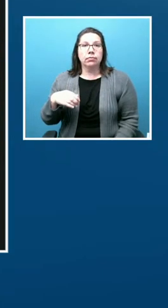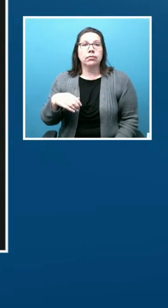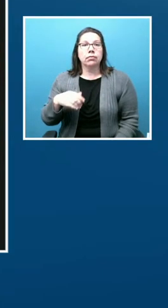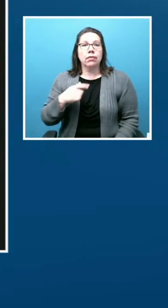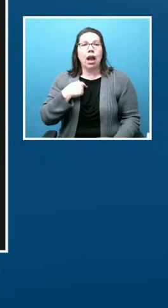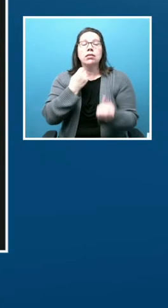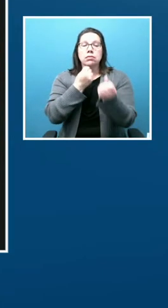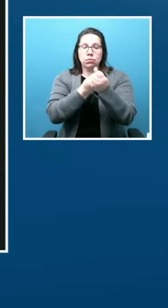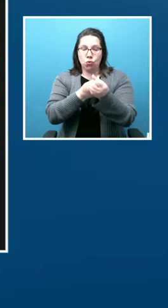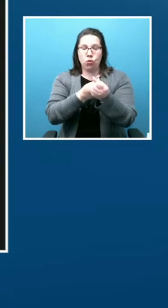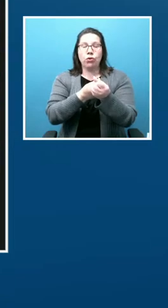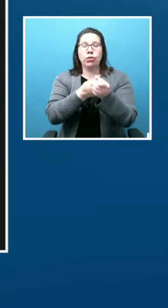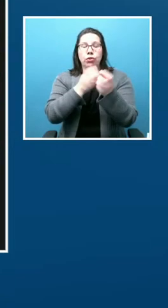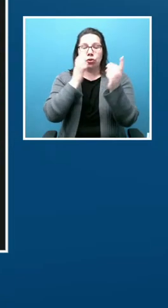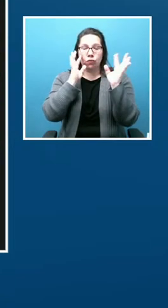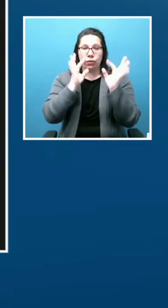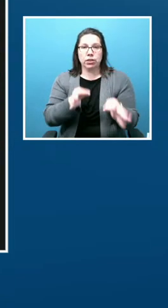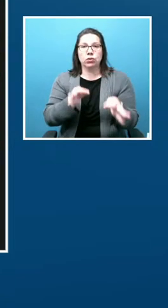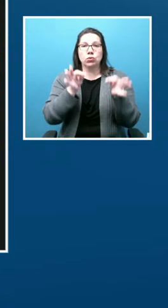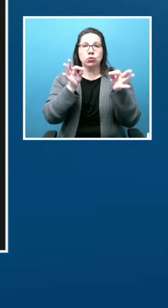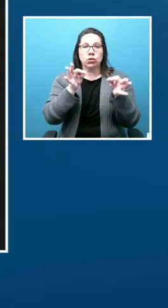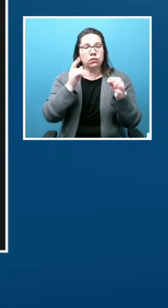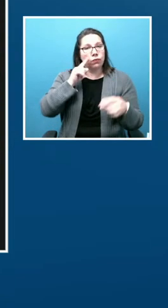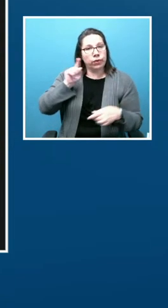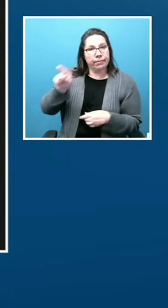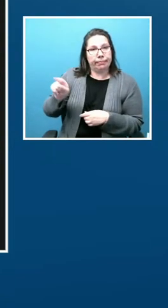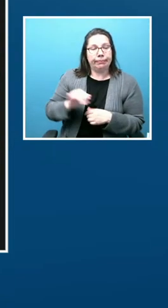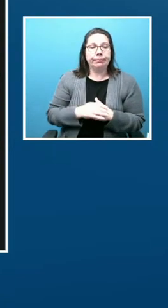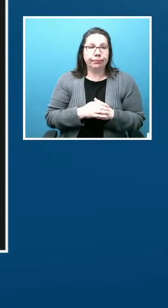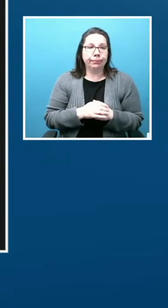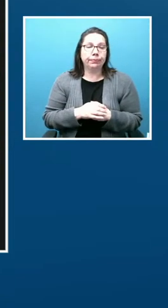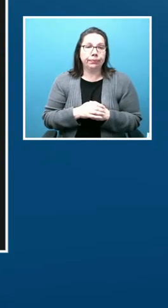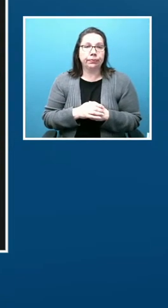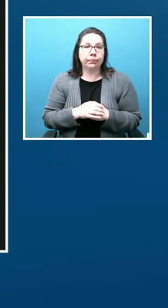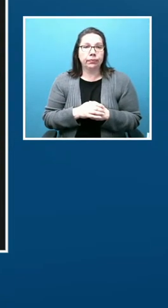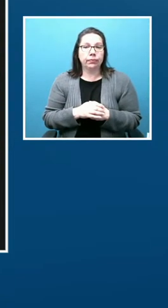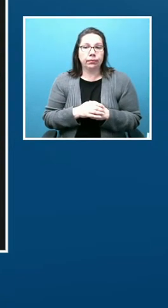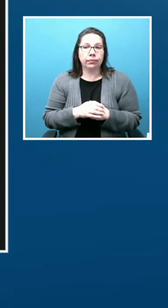support the resolution on his behalf as well. So,